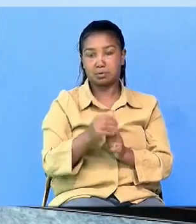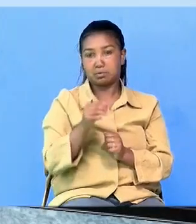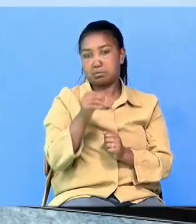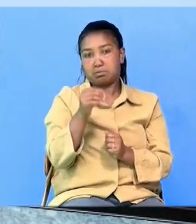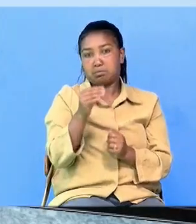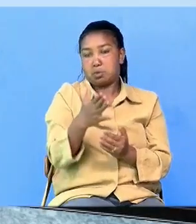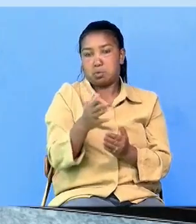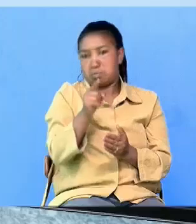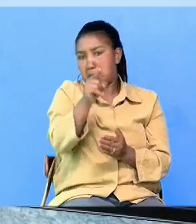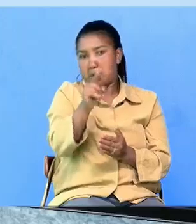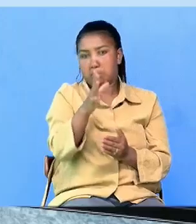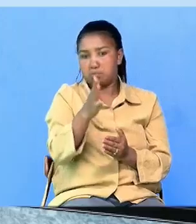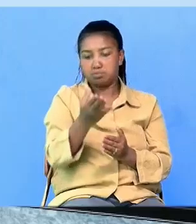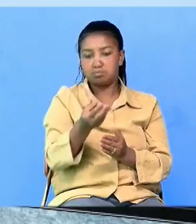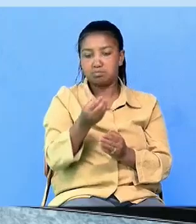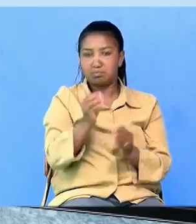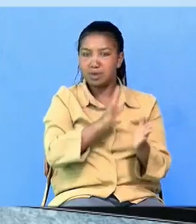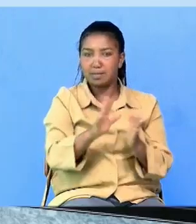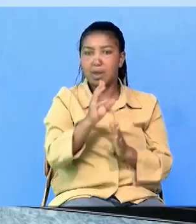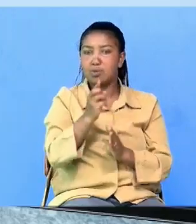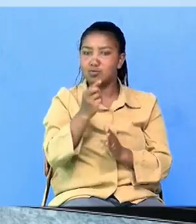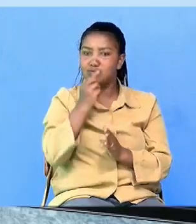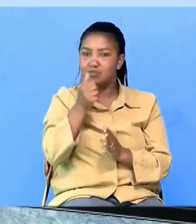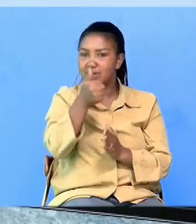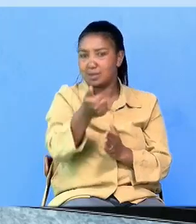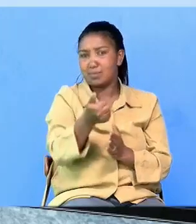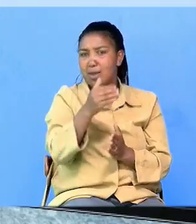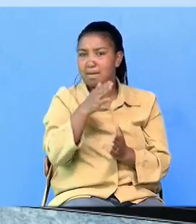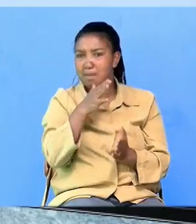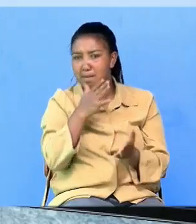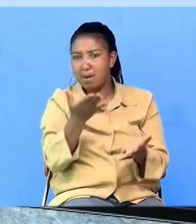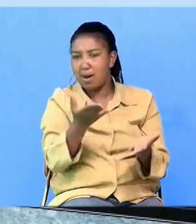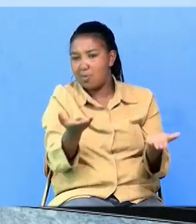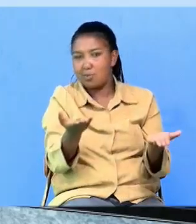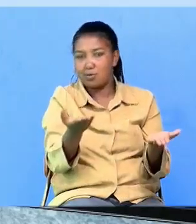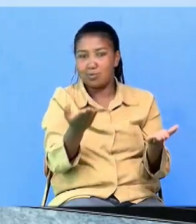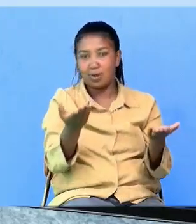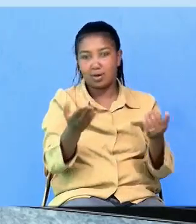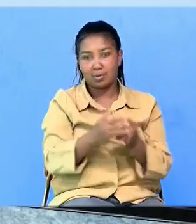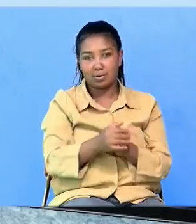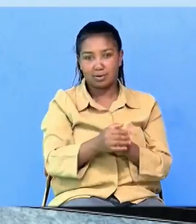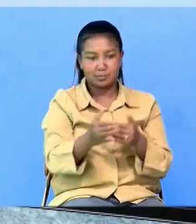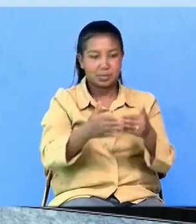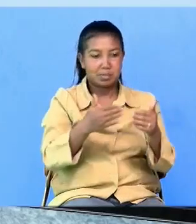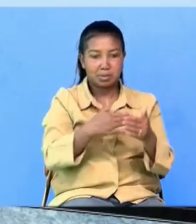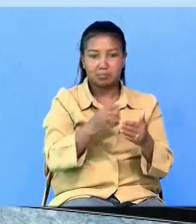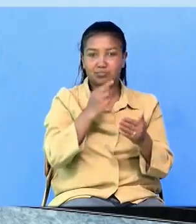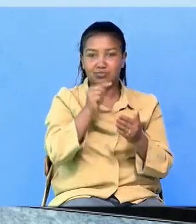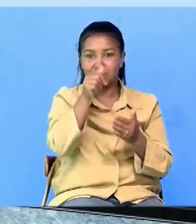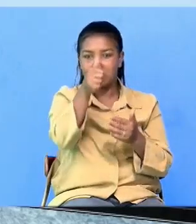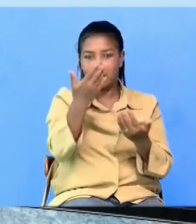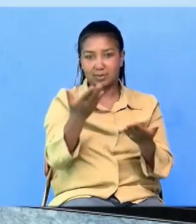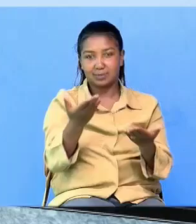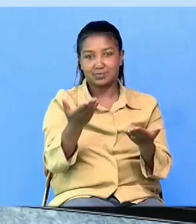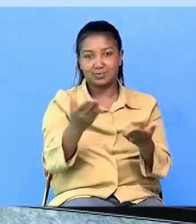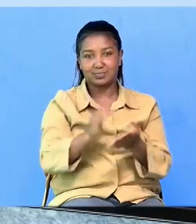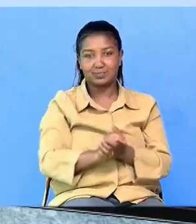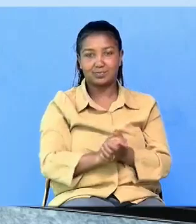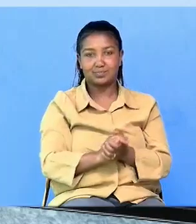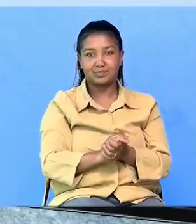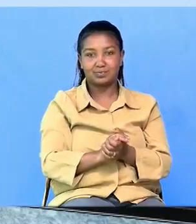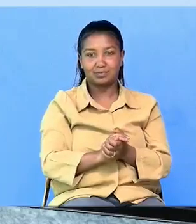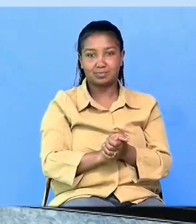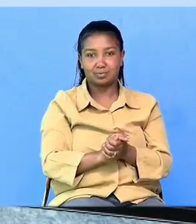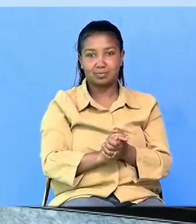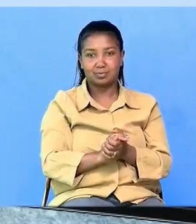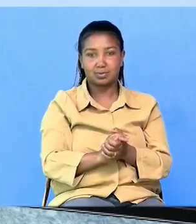your breakfast. Only you. This may be very simple lunch that you are taking for your